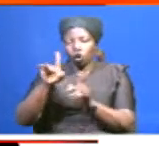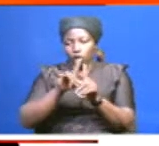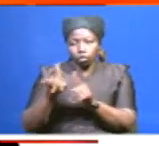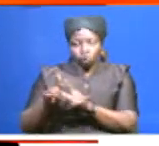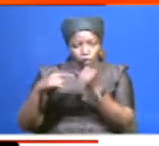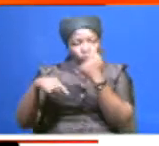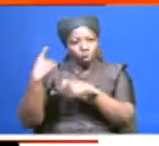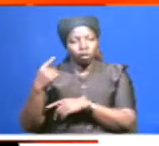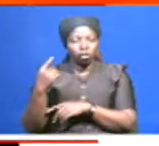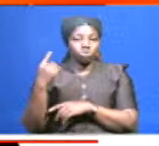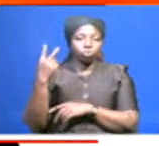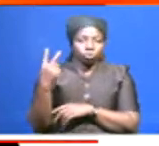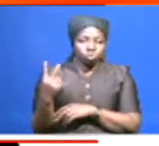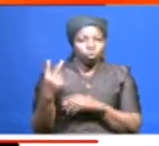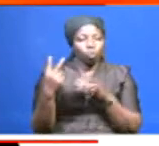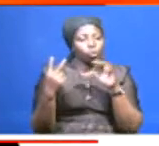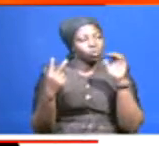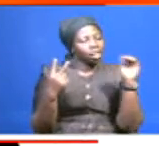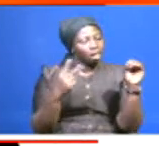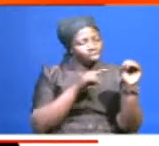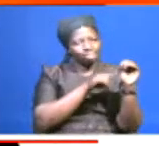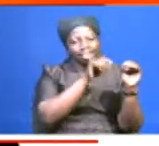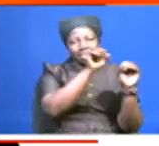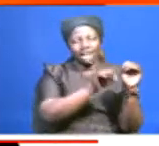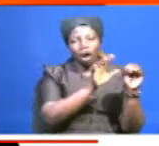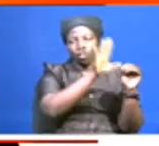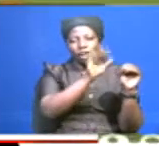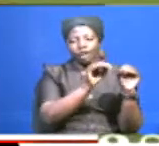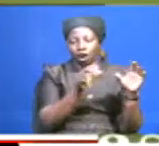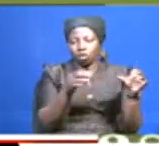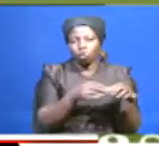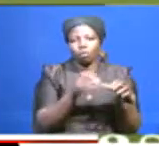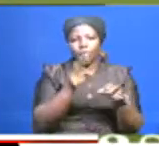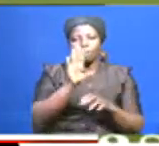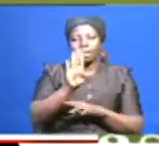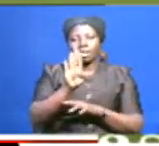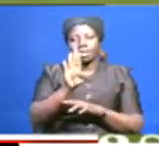2-0 victory over South Africa in their Group B opener.